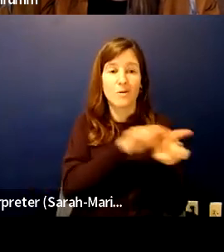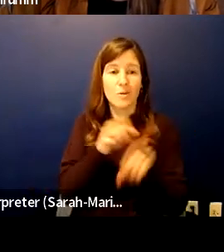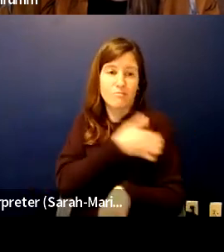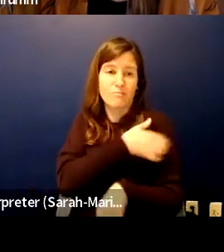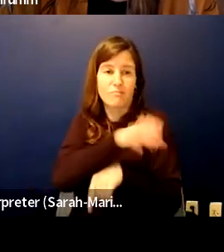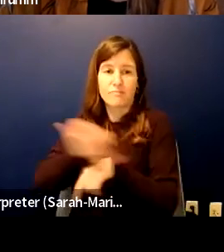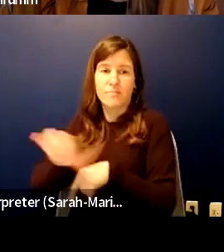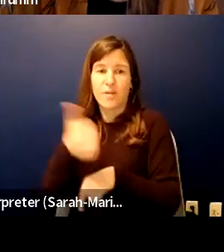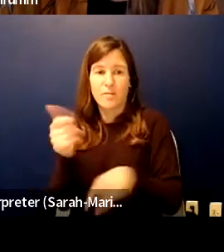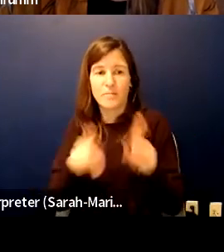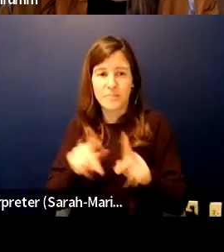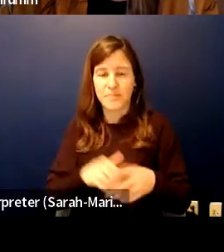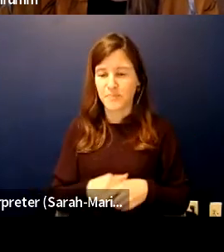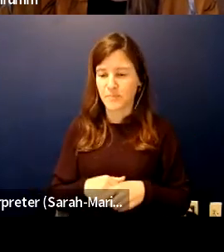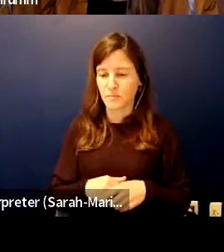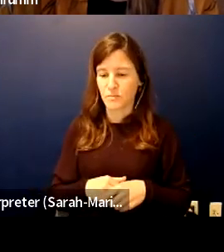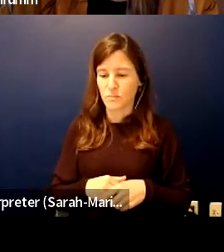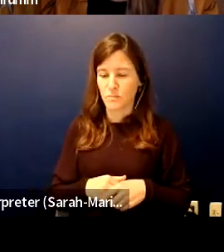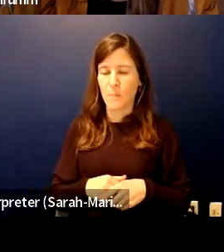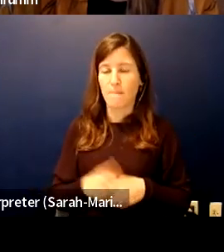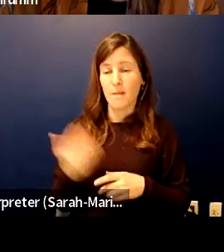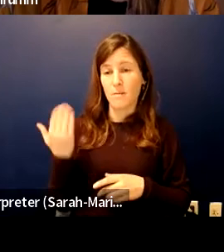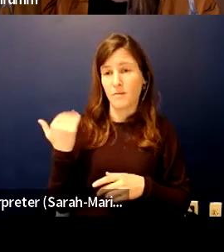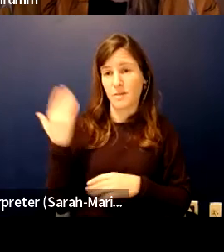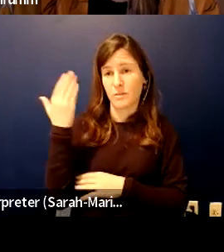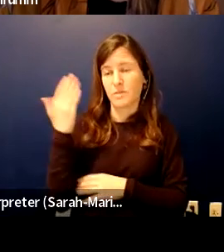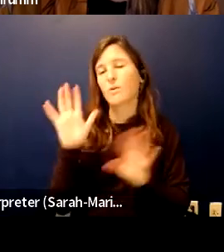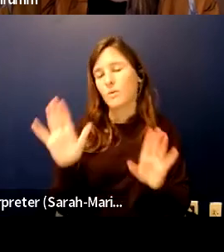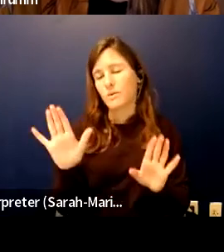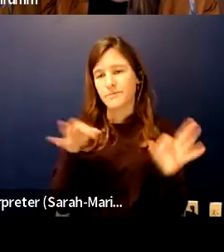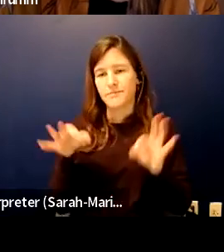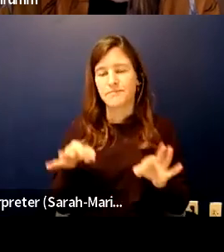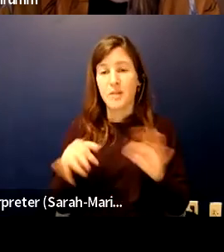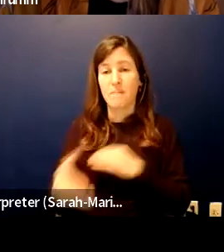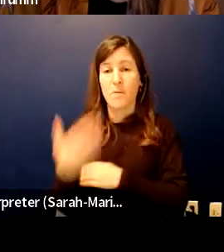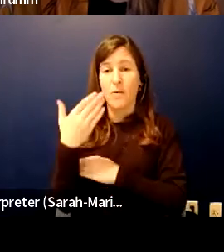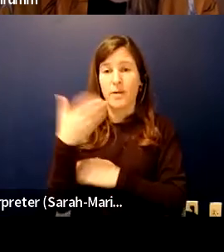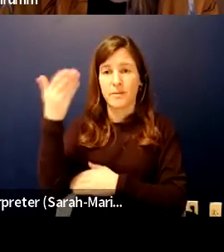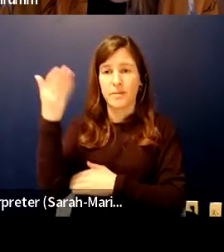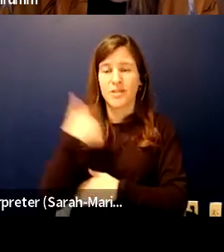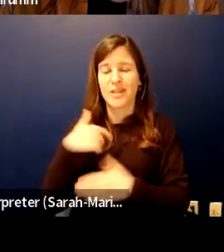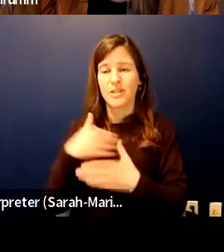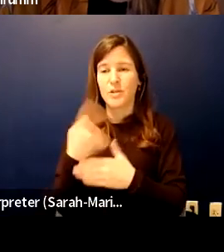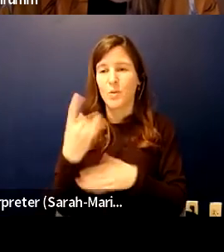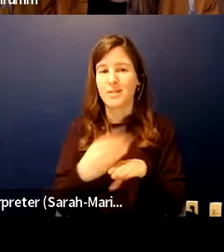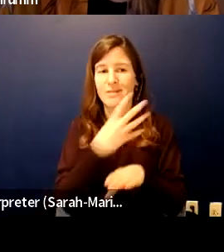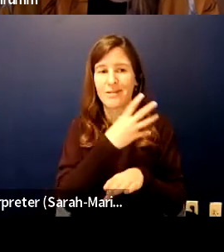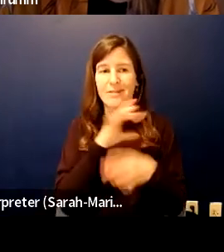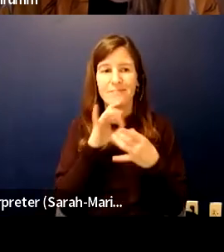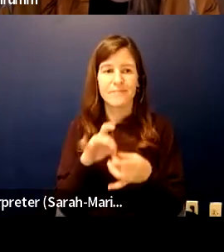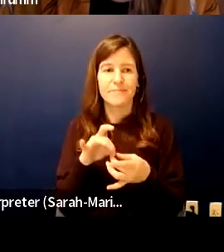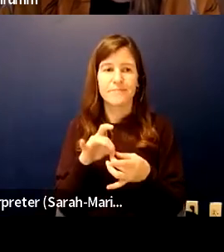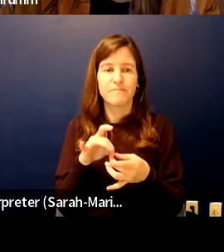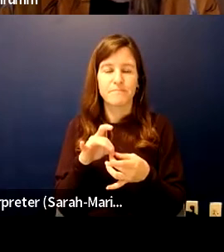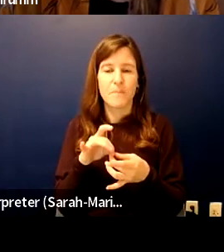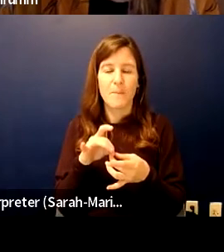One of the earlier presentations, so the morning presentation, I shared one slide around the